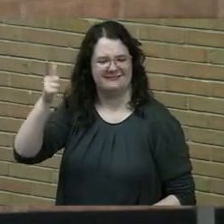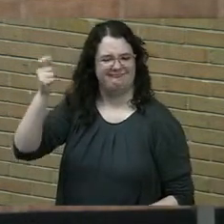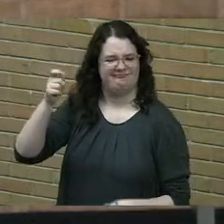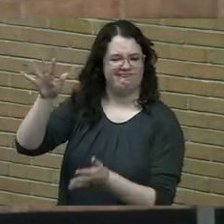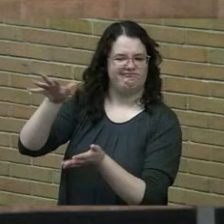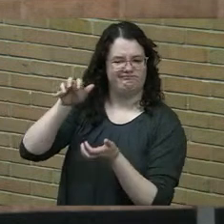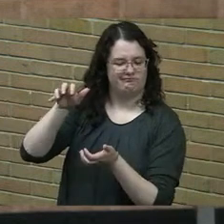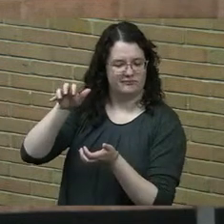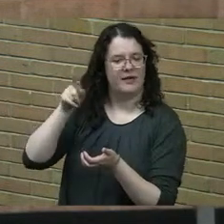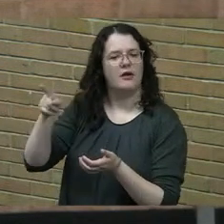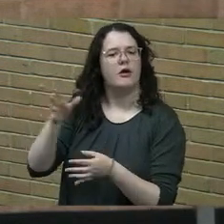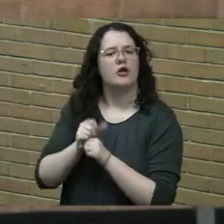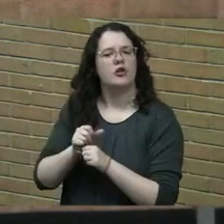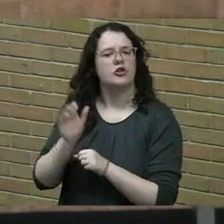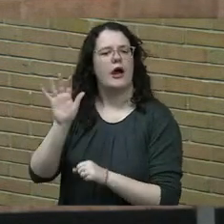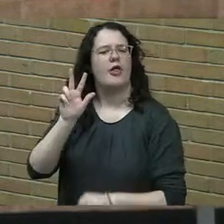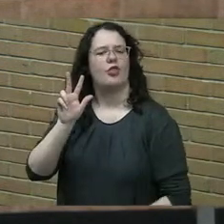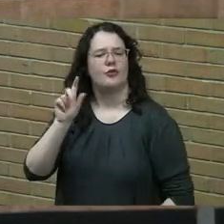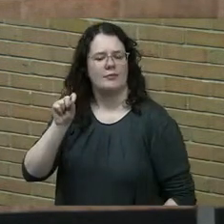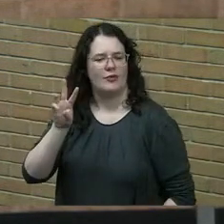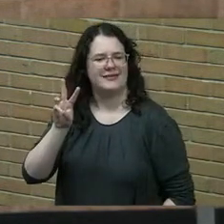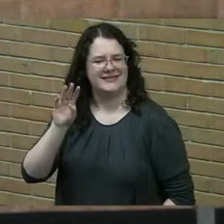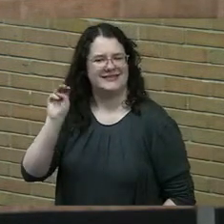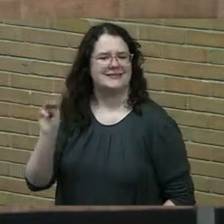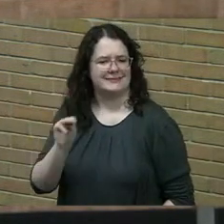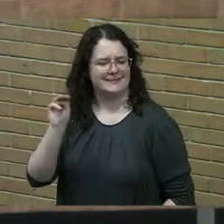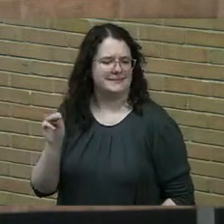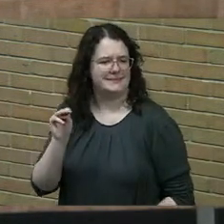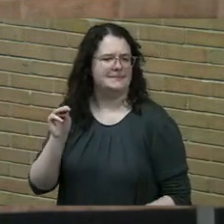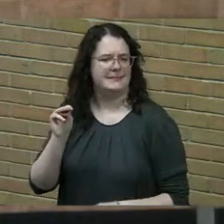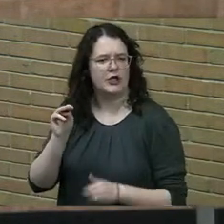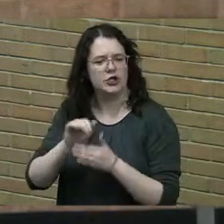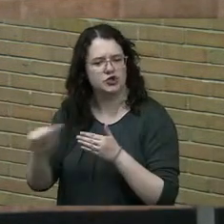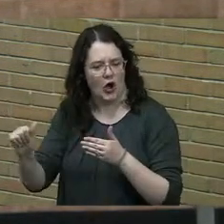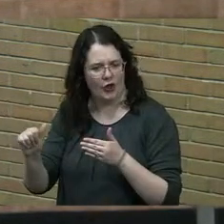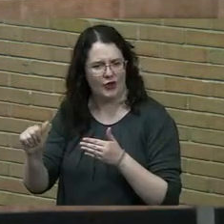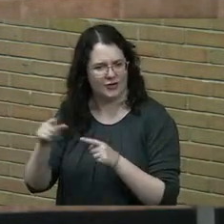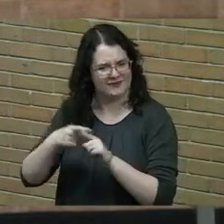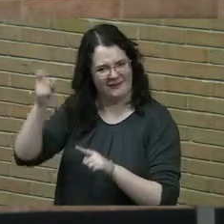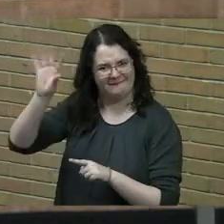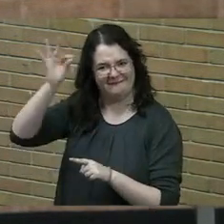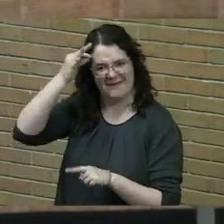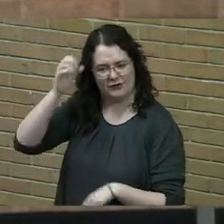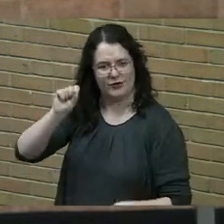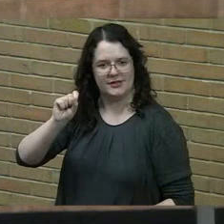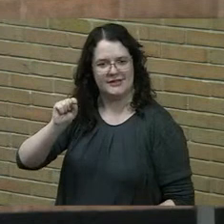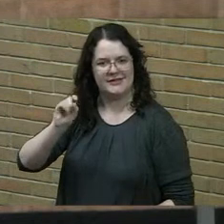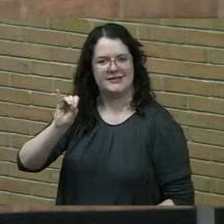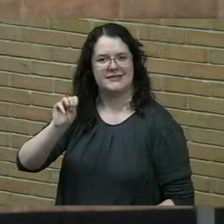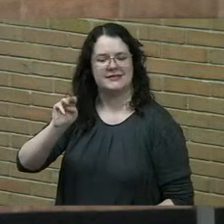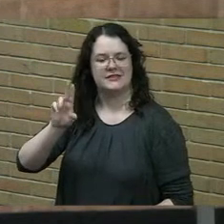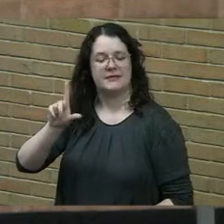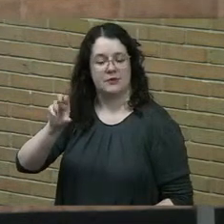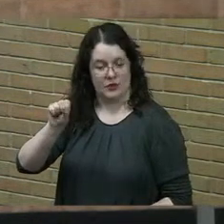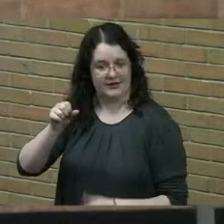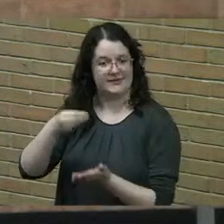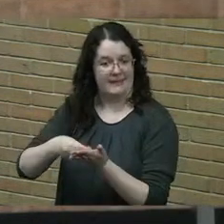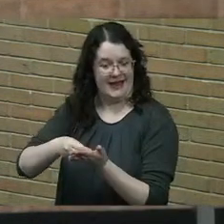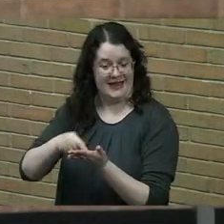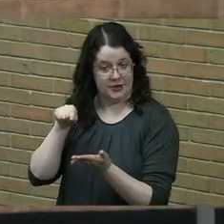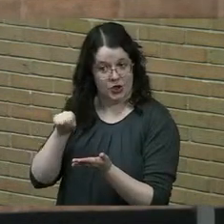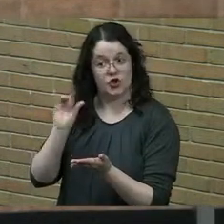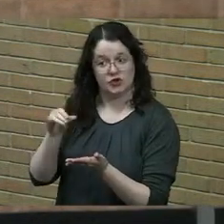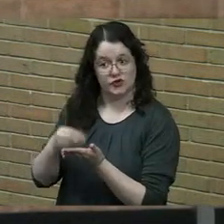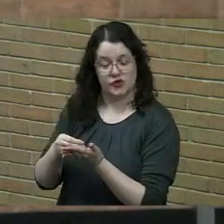a little over $3.6 million in federal stimulus monies, right? And so those dollars you'll be looking to